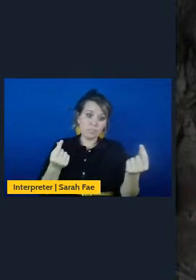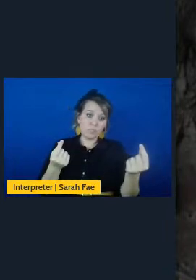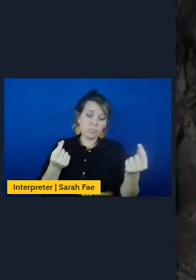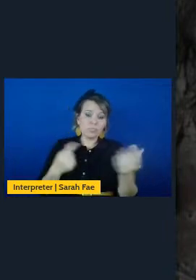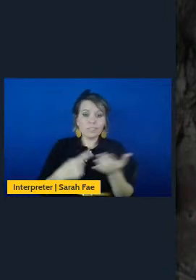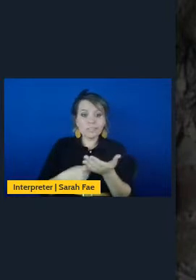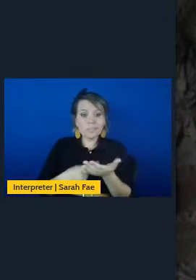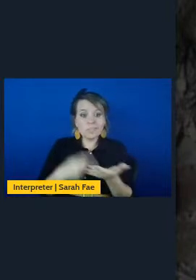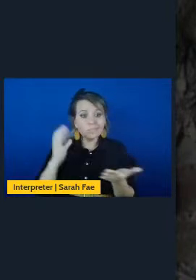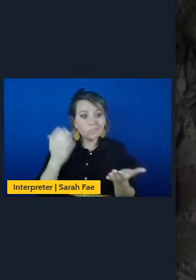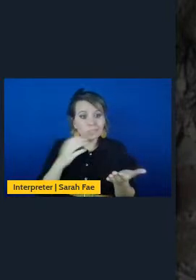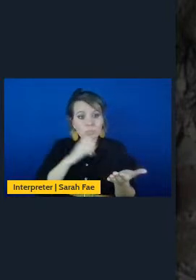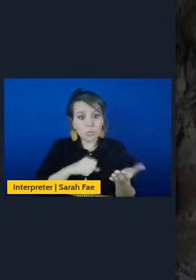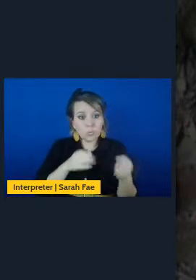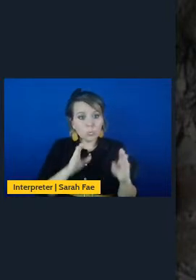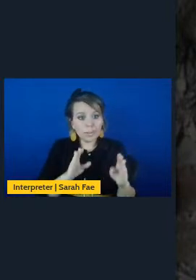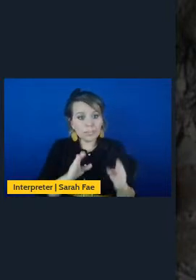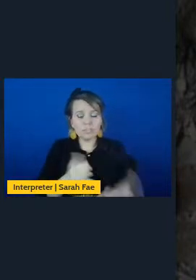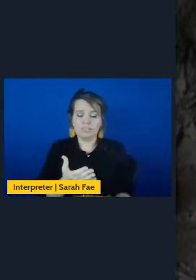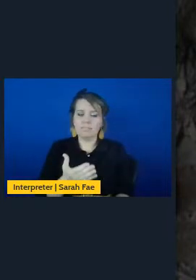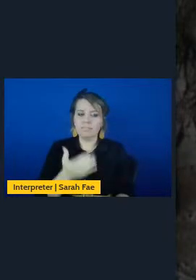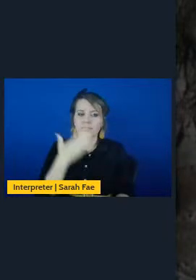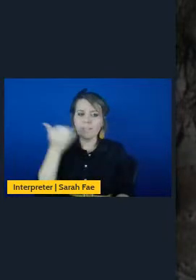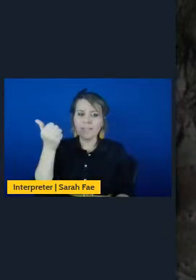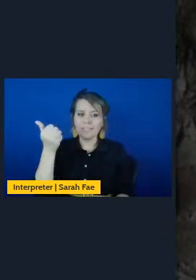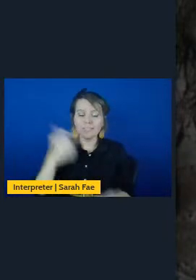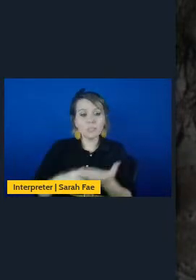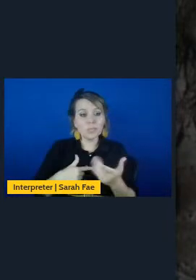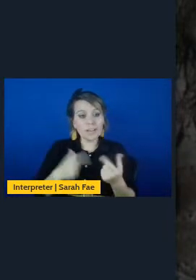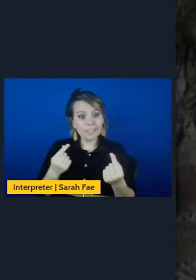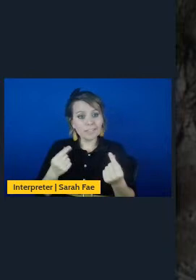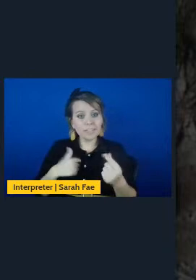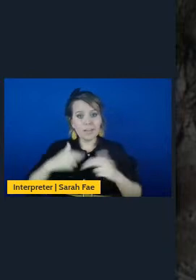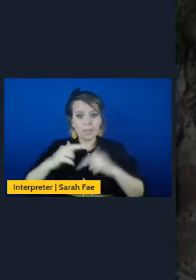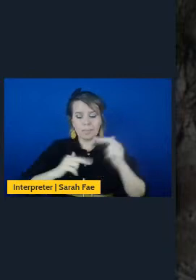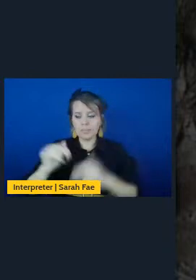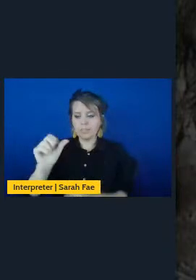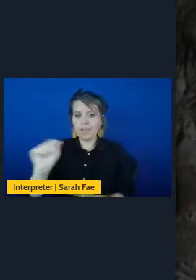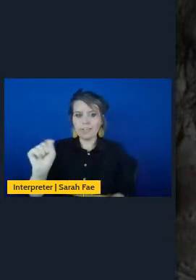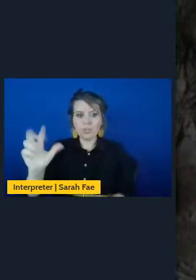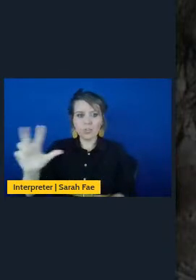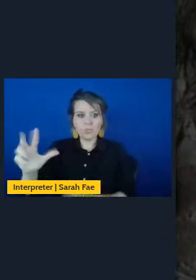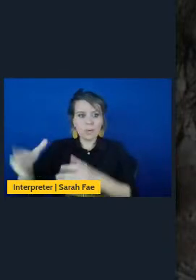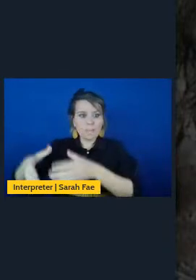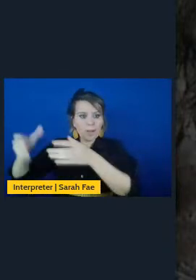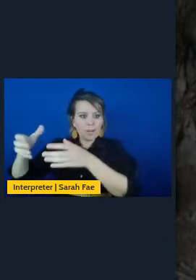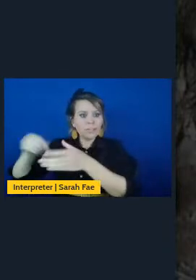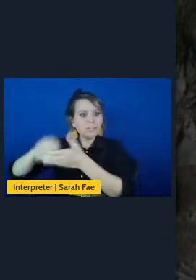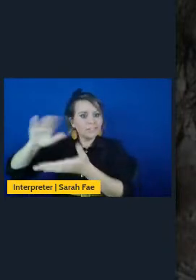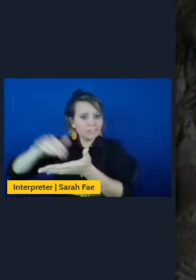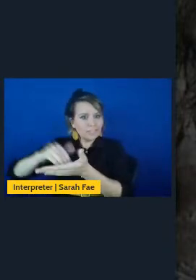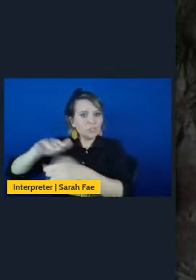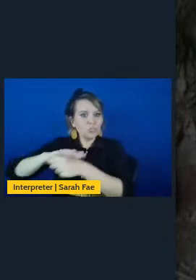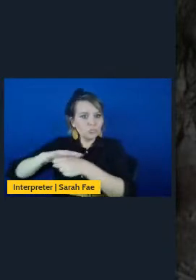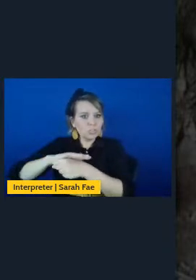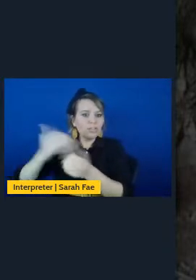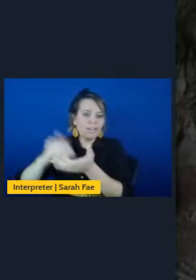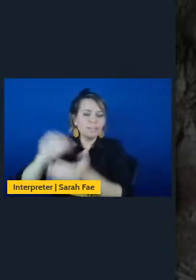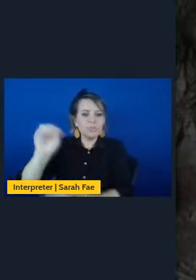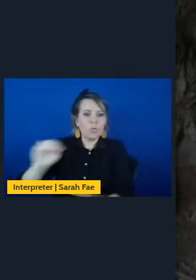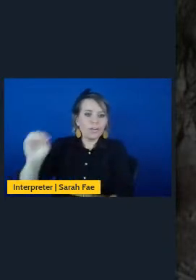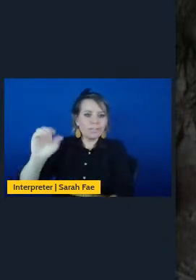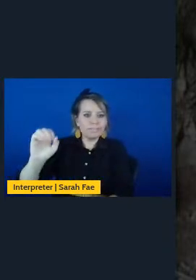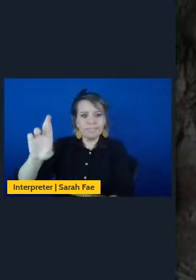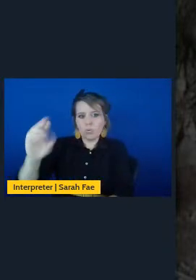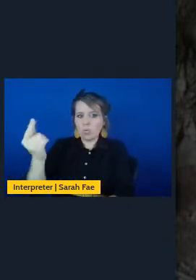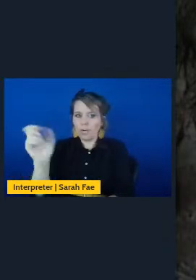seems that the old ways are the best. What I did is I built an S3 bucket in a central region, again, Oregon, and